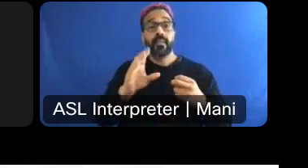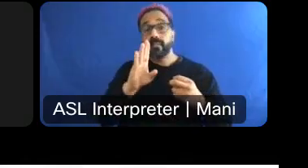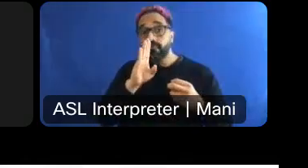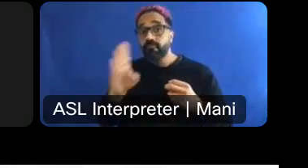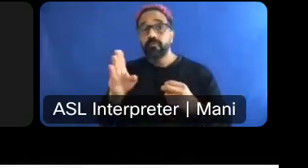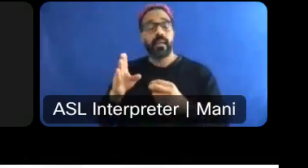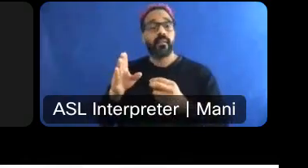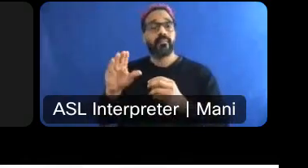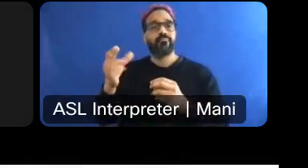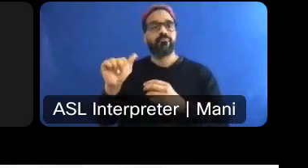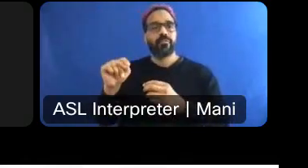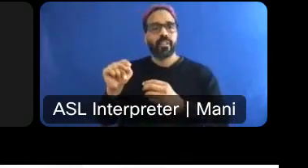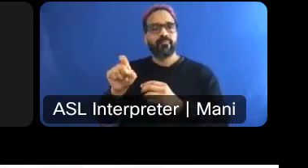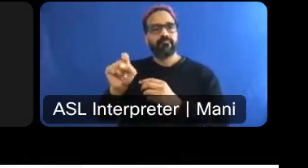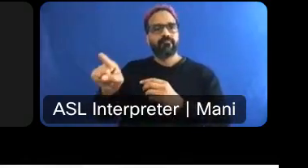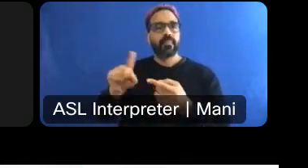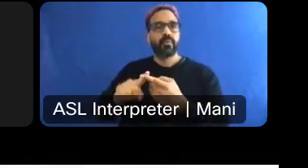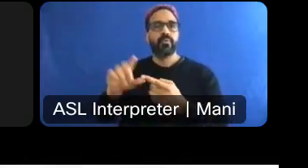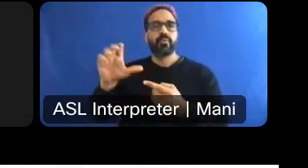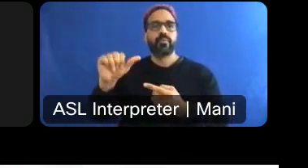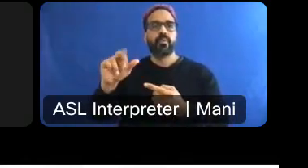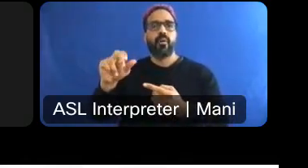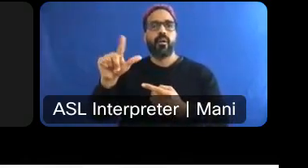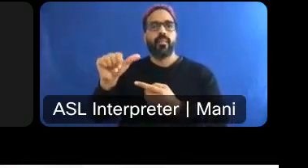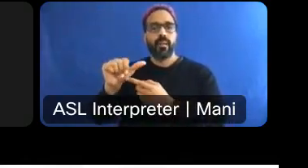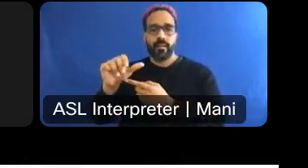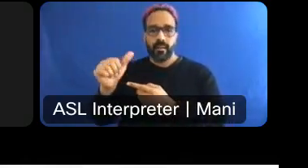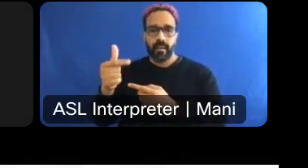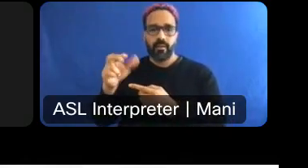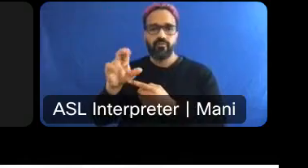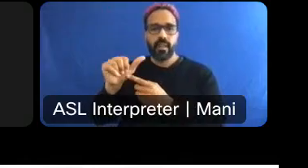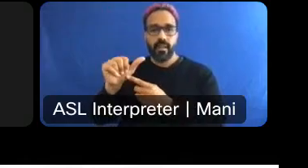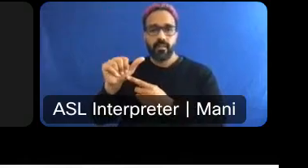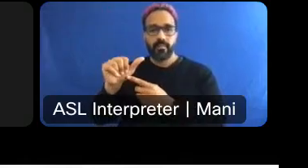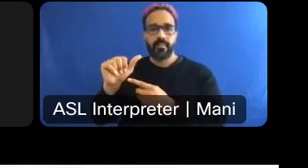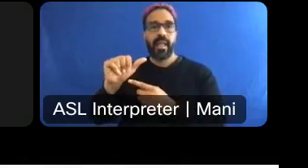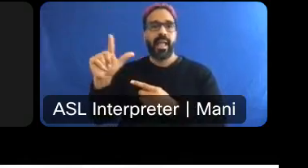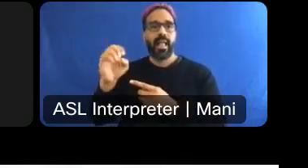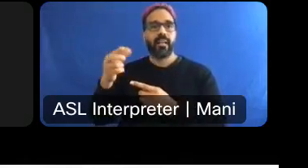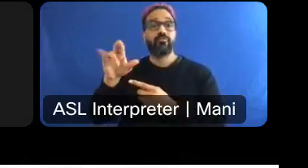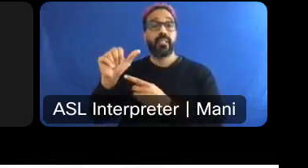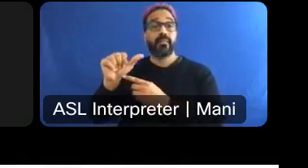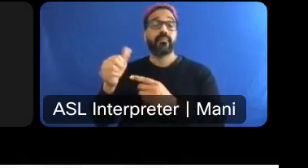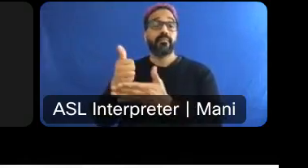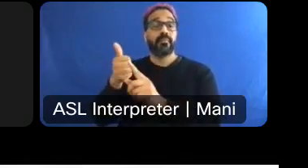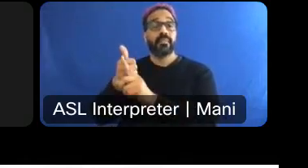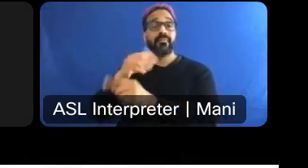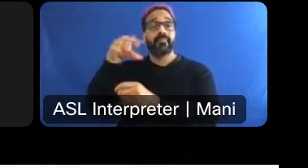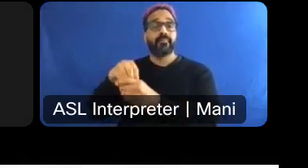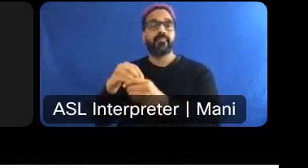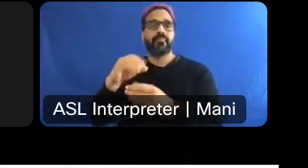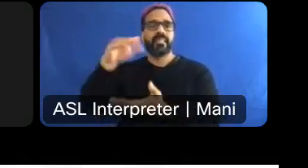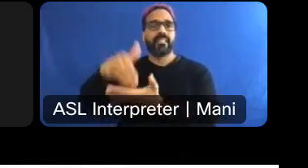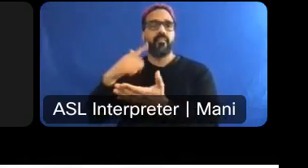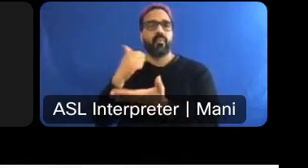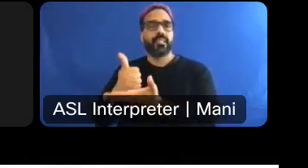Alegria, who is also with the Center for Assistance. If you are unable to contact Carla, please reach out